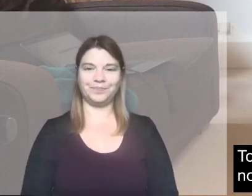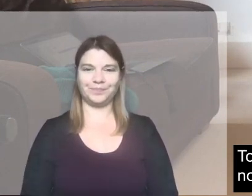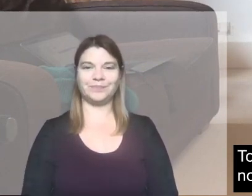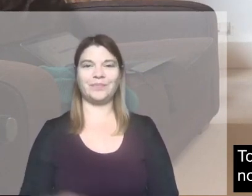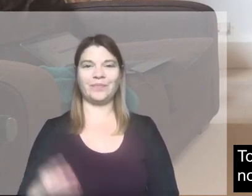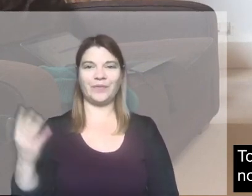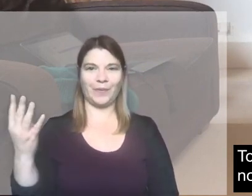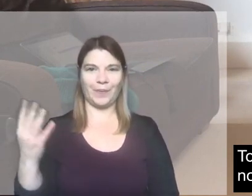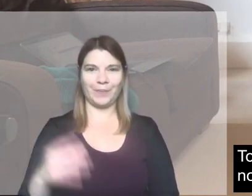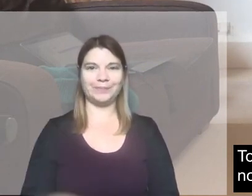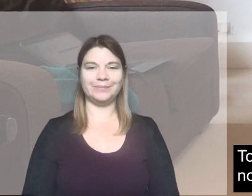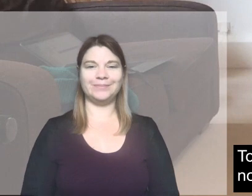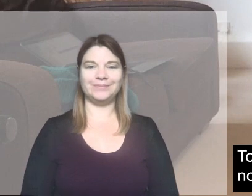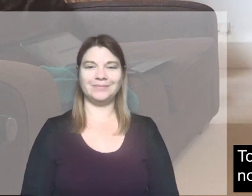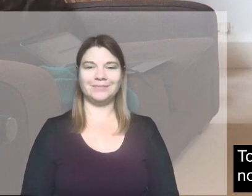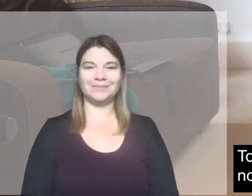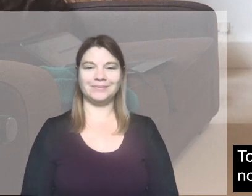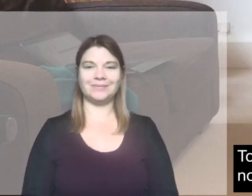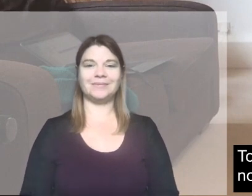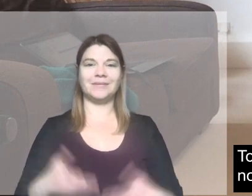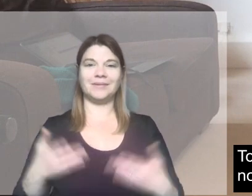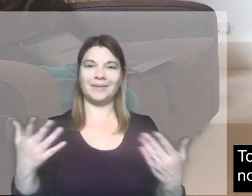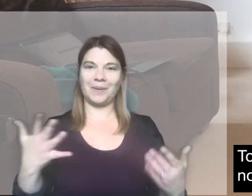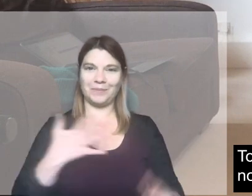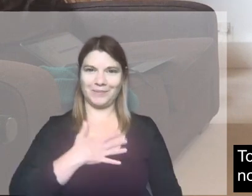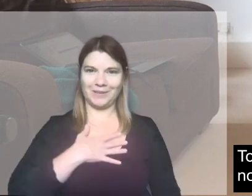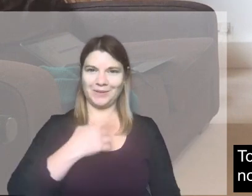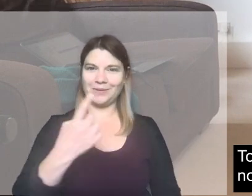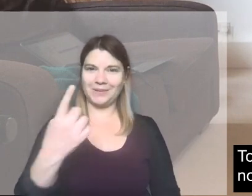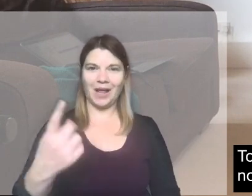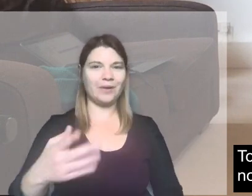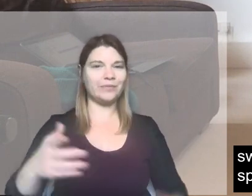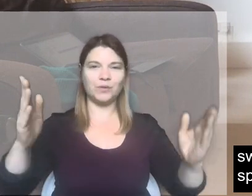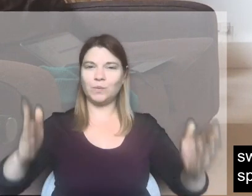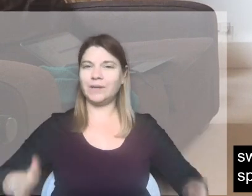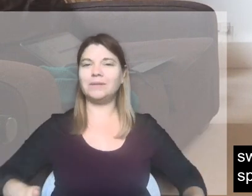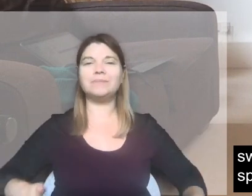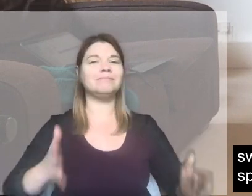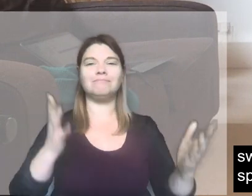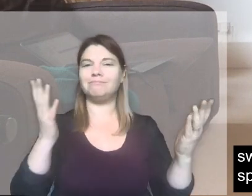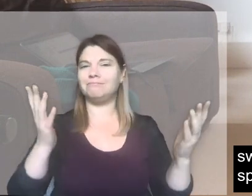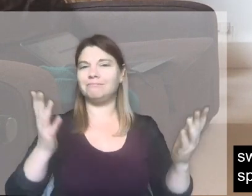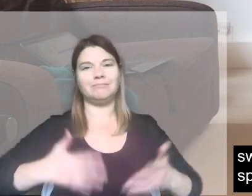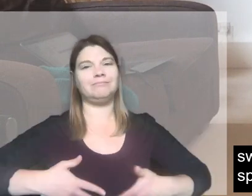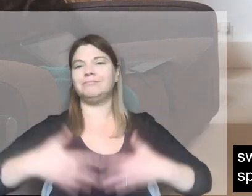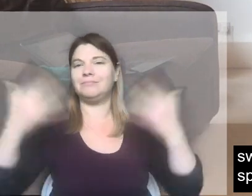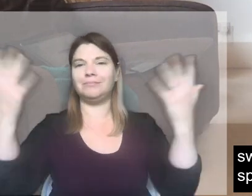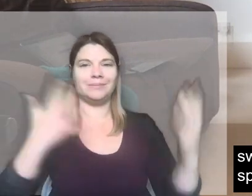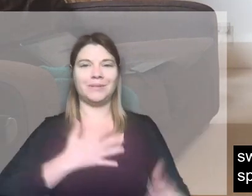2, side, 3, 4, lovely. Now you can do any swing you like.